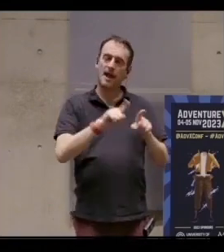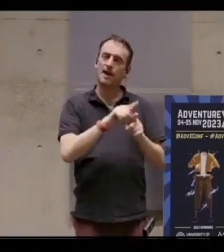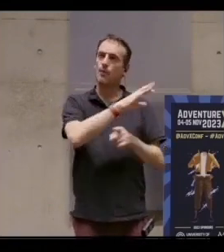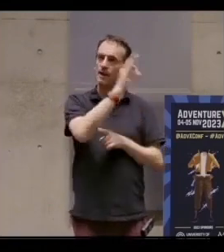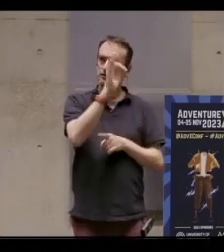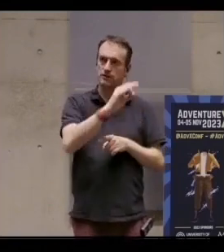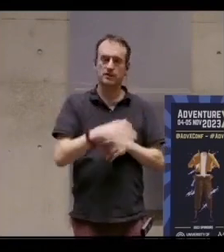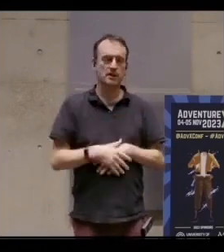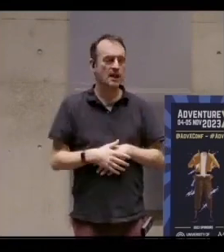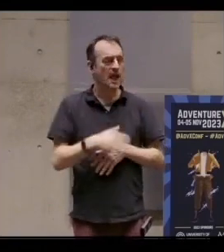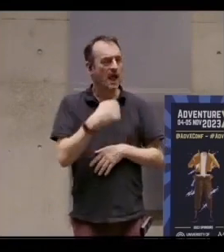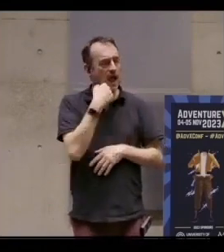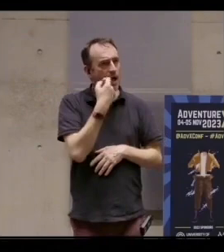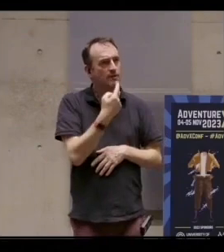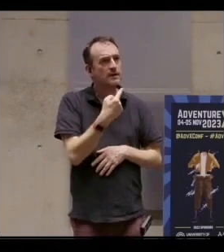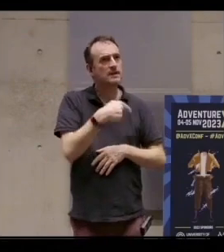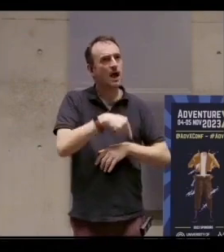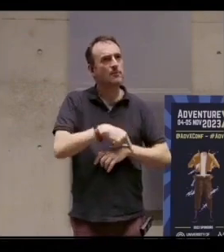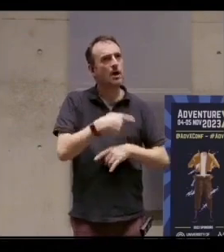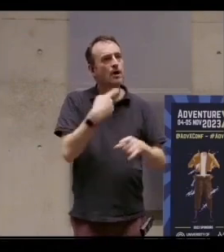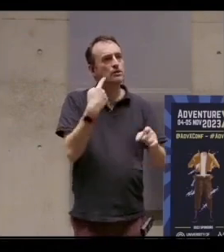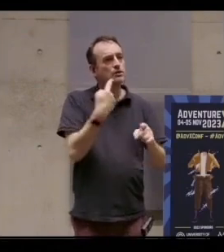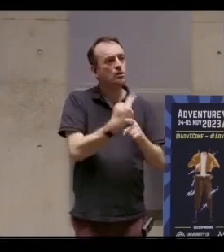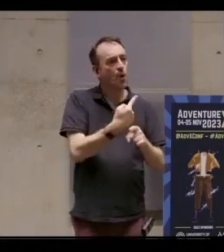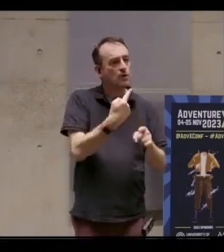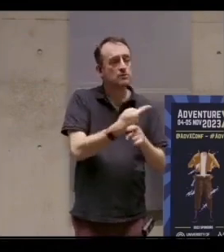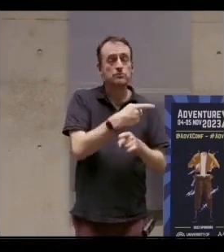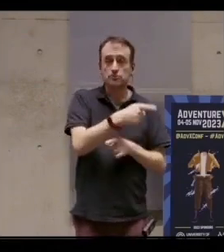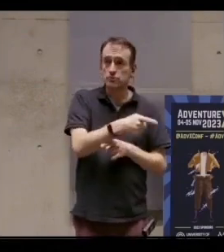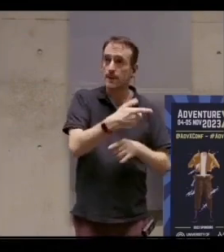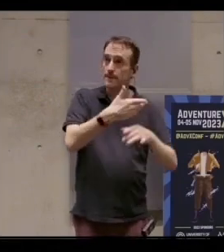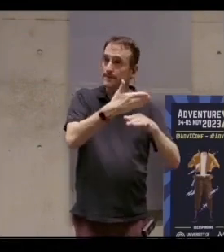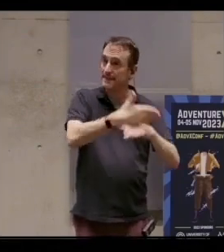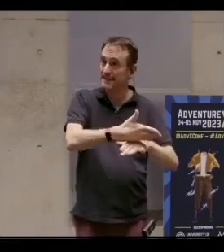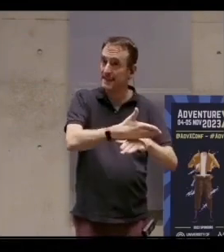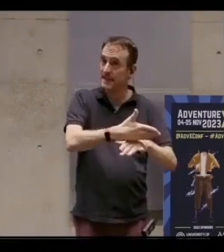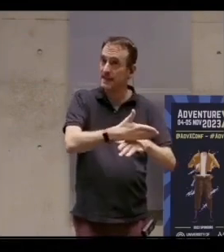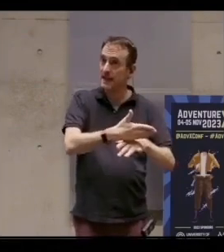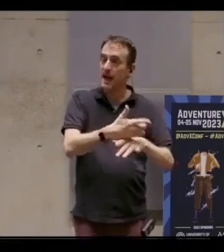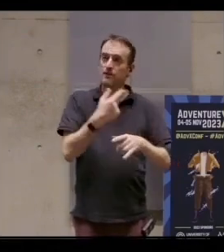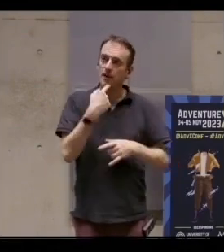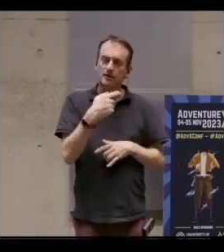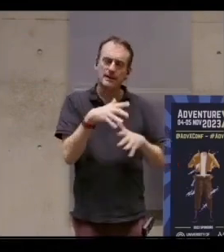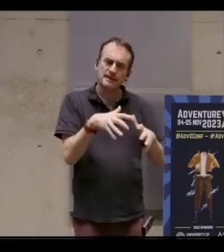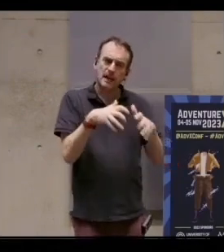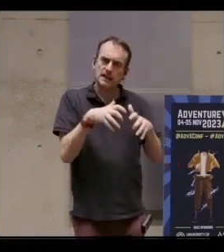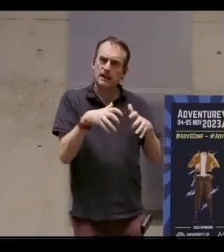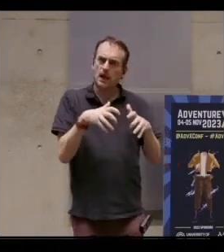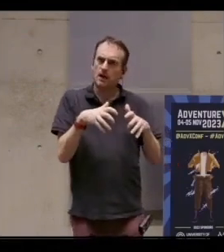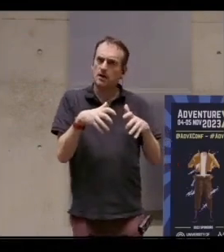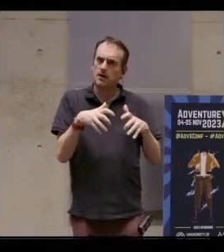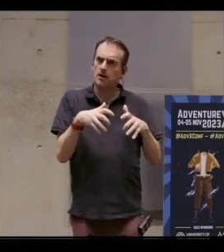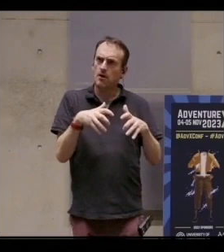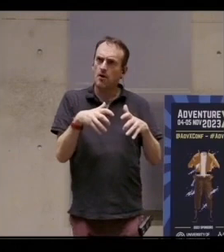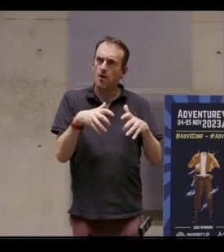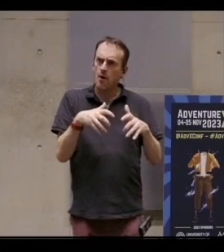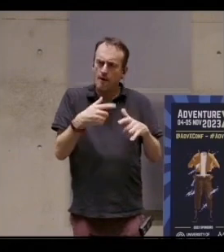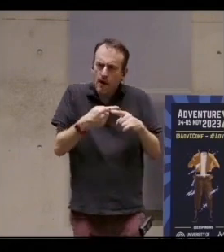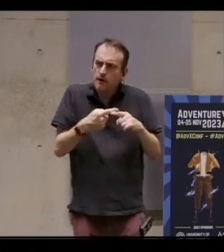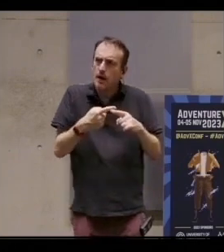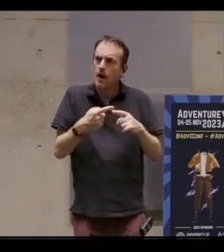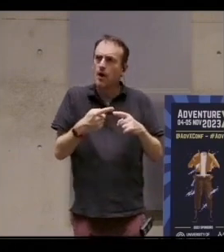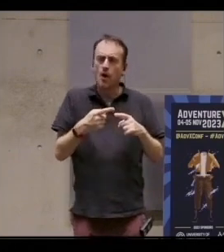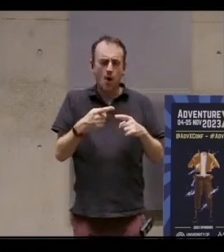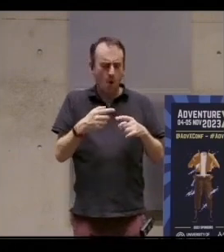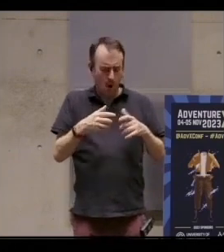please, because it sounds like every time I talk to you, you're busy. Let's tighten it up. Every time I talk to you, you're busy. That's like faster. Or separate it